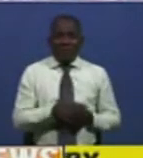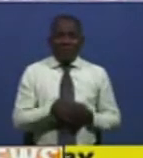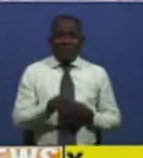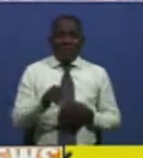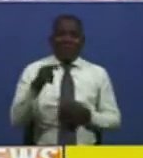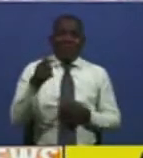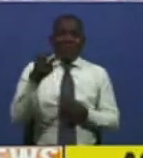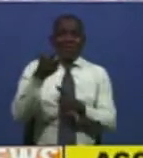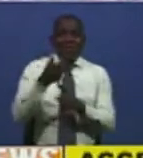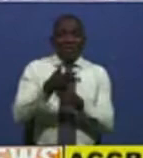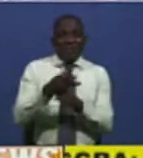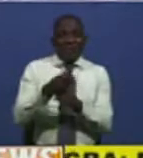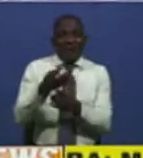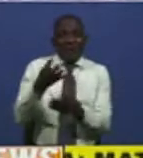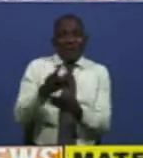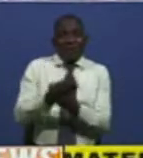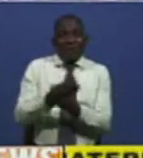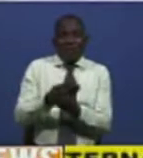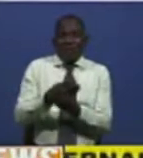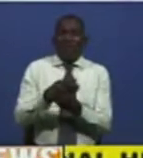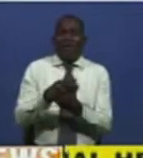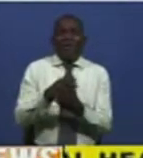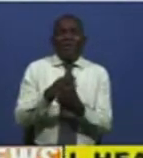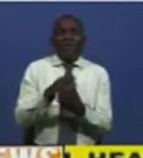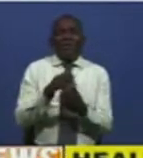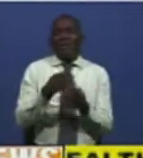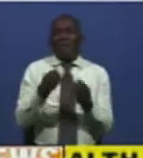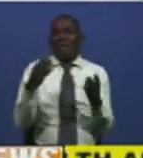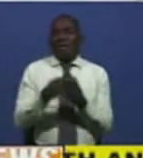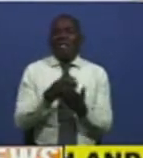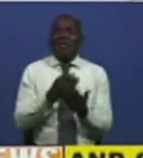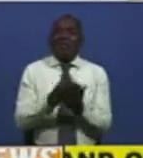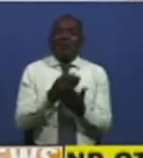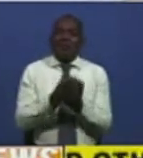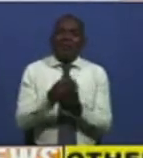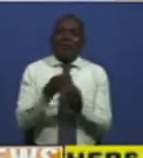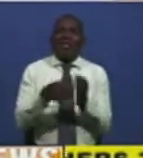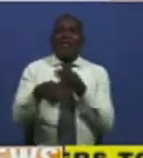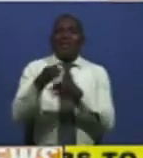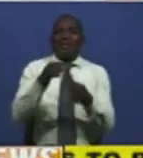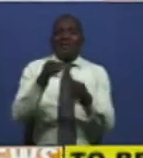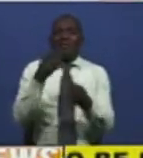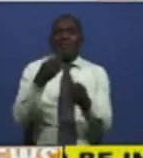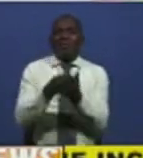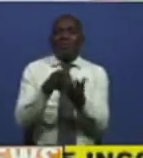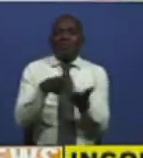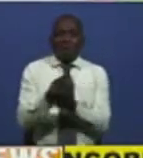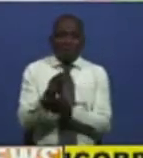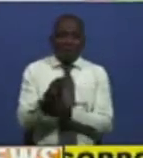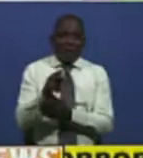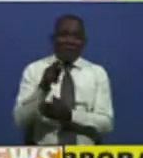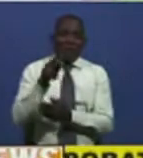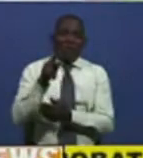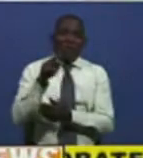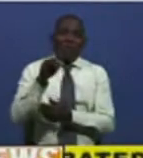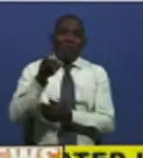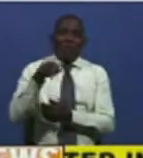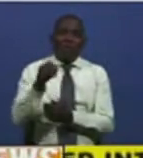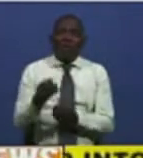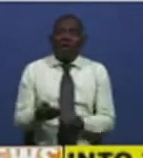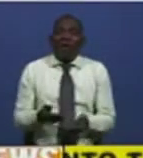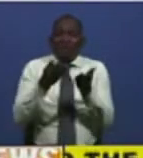days custodial sentence was harsh and prayed for it to be replaced with a fine. Mr. Votia, in his